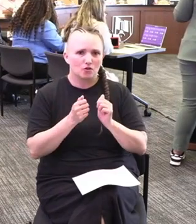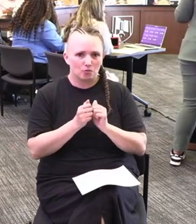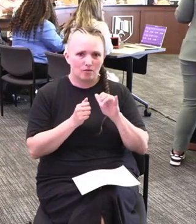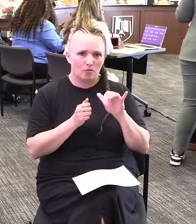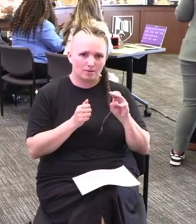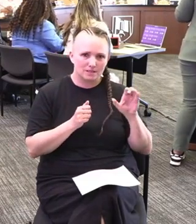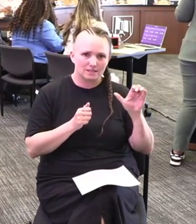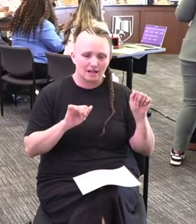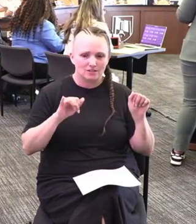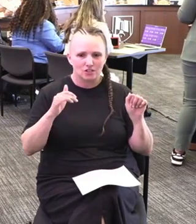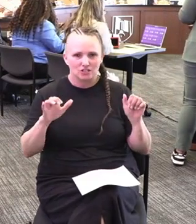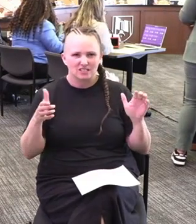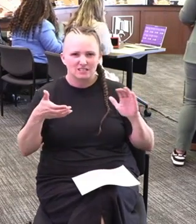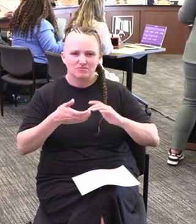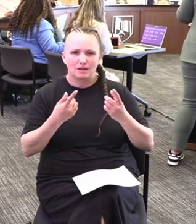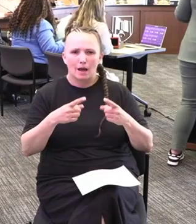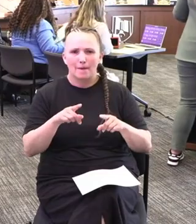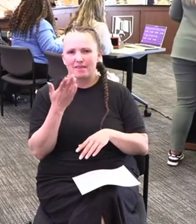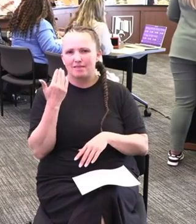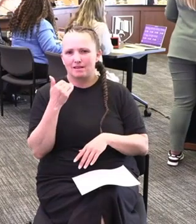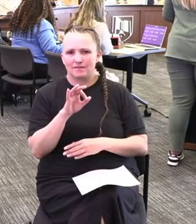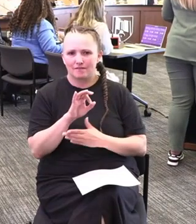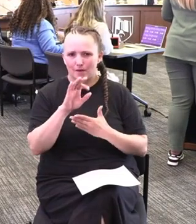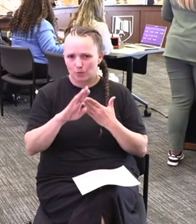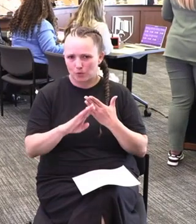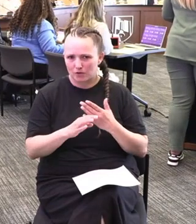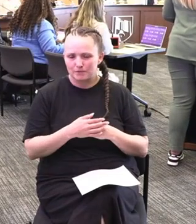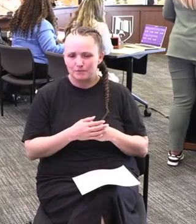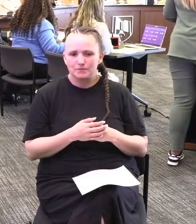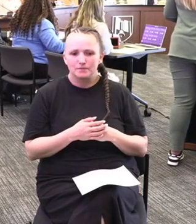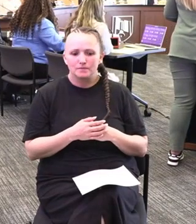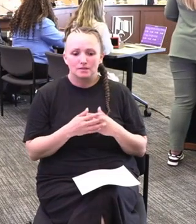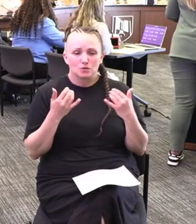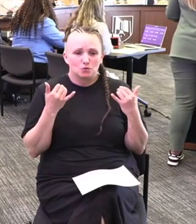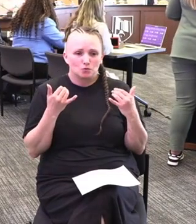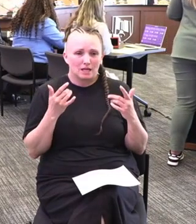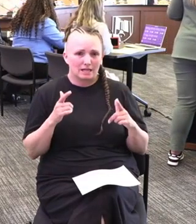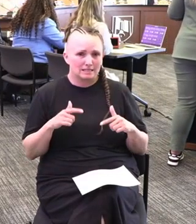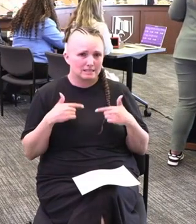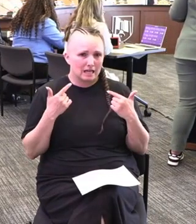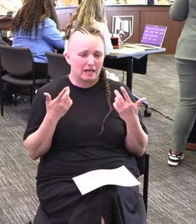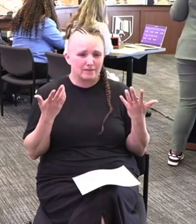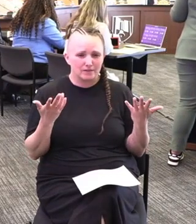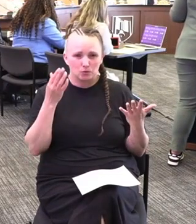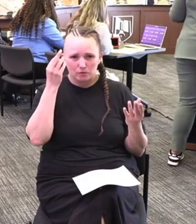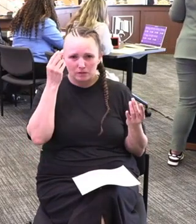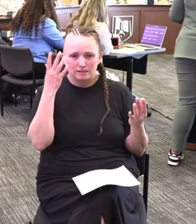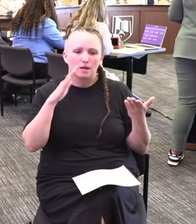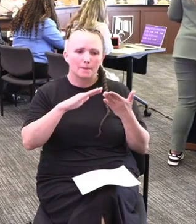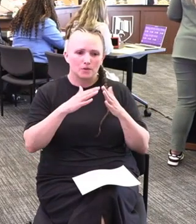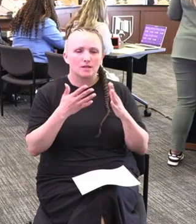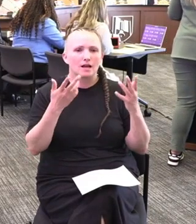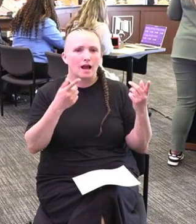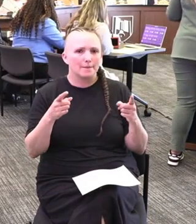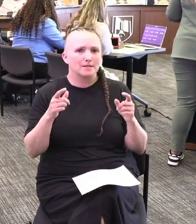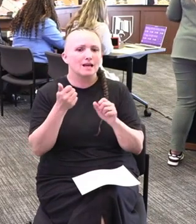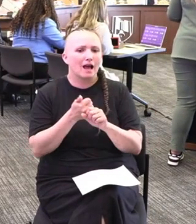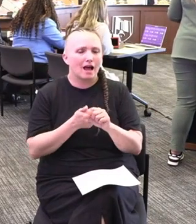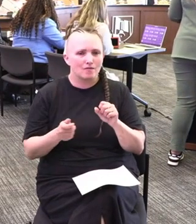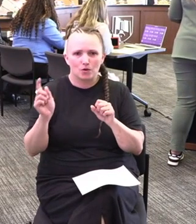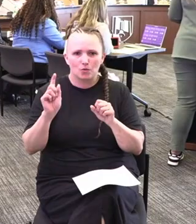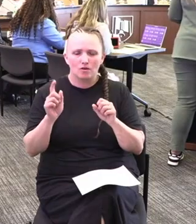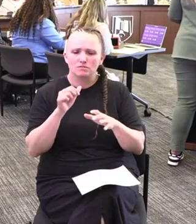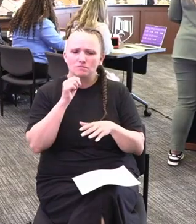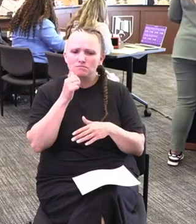really formalized last February. The reality of today's landscape is that community truly happens everywhere. It's not defined by